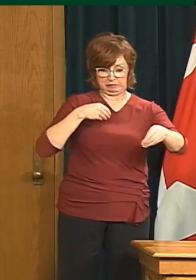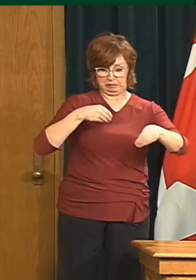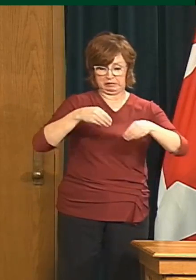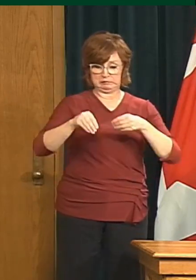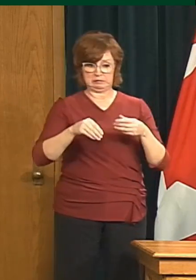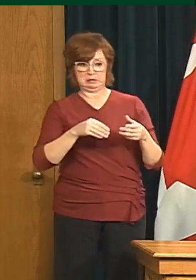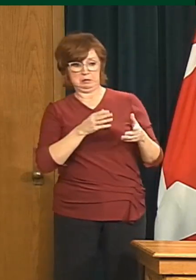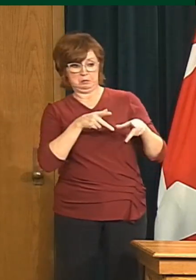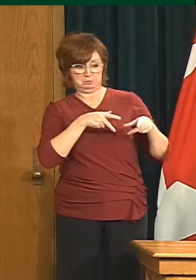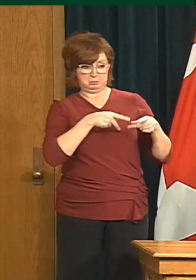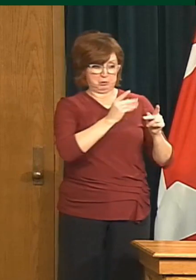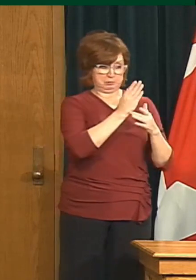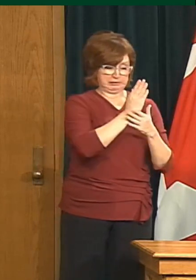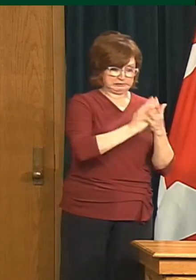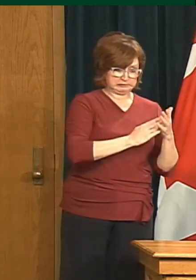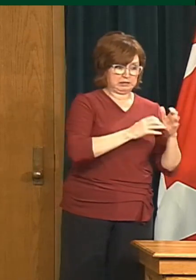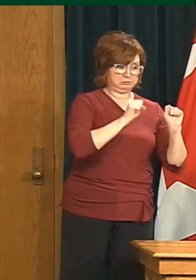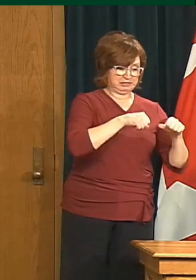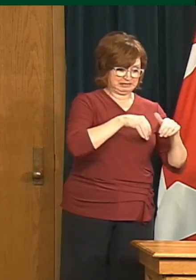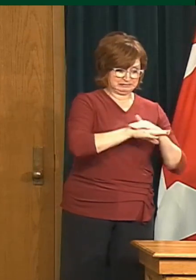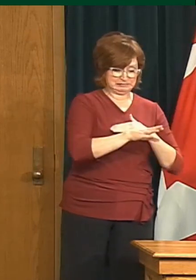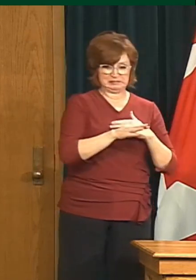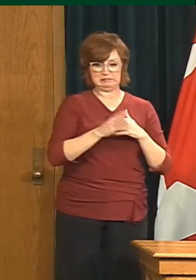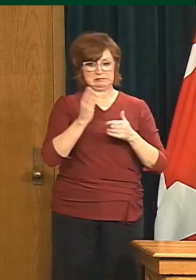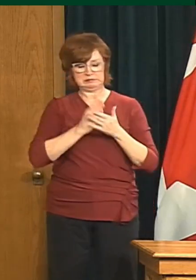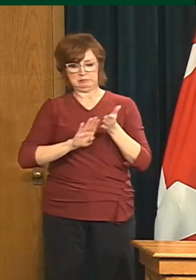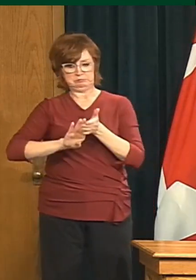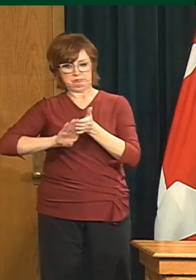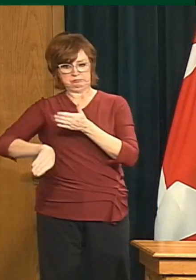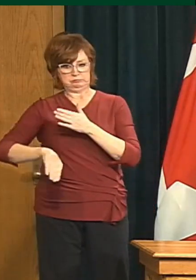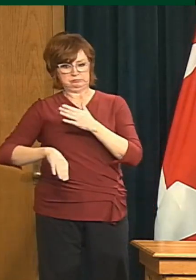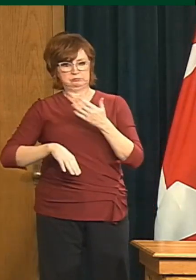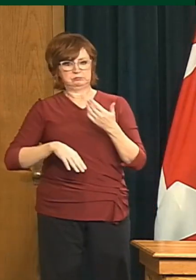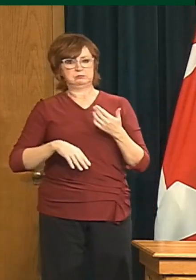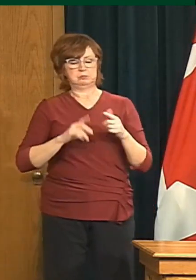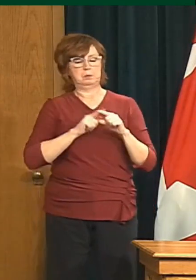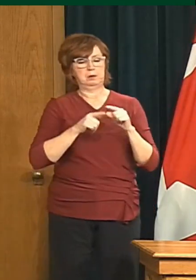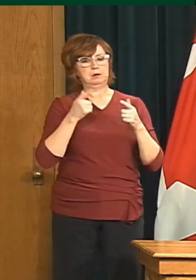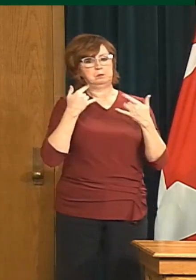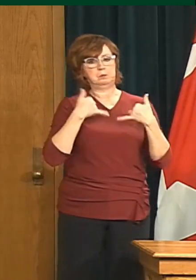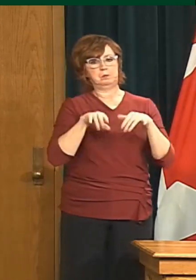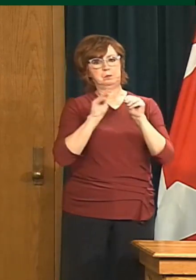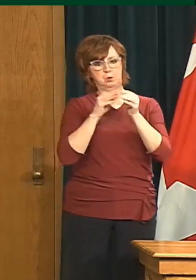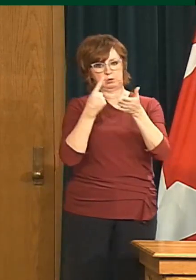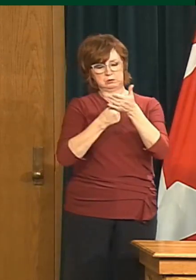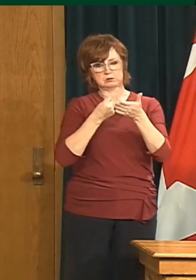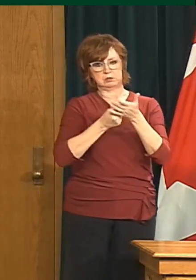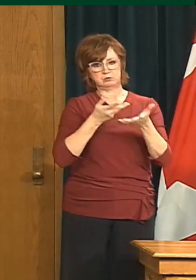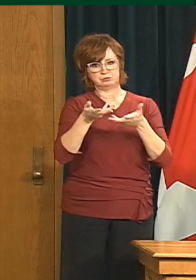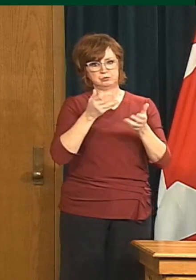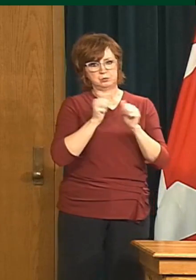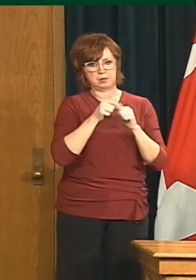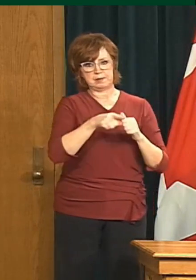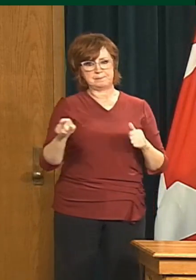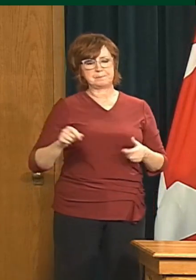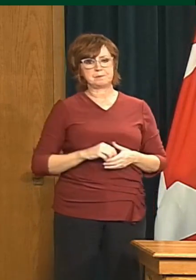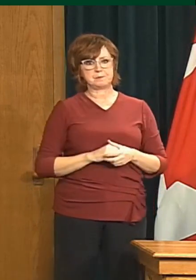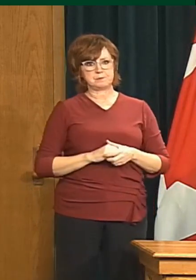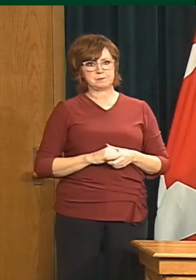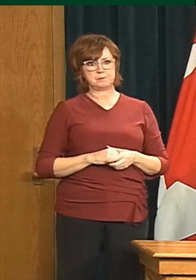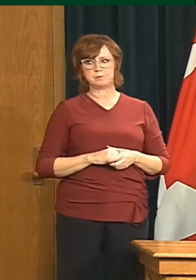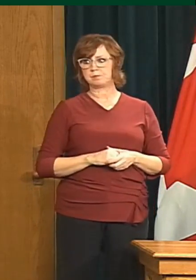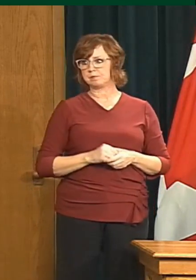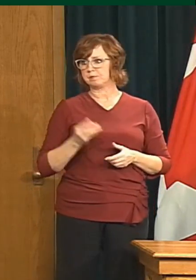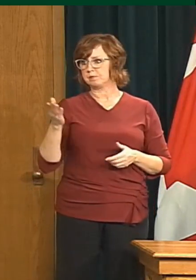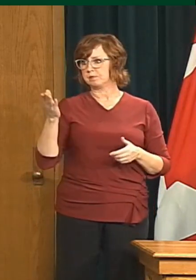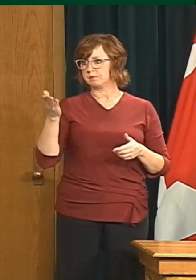on how to restrict travel and who should do it, and we're happy to have the conversation with them and happy to continue to have that conversation with them.